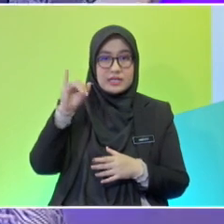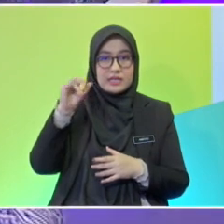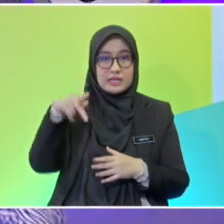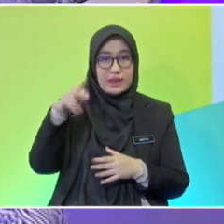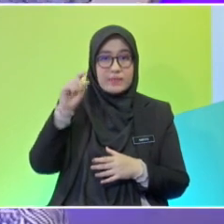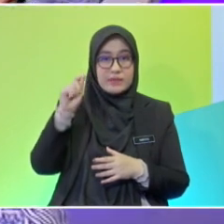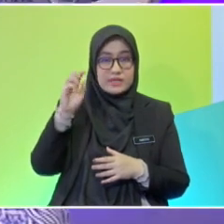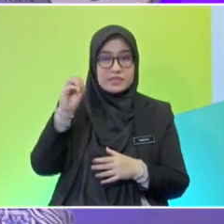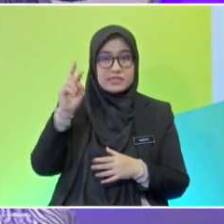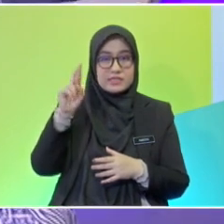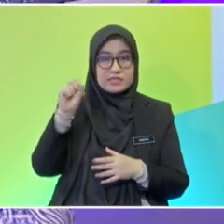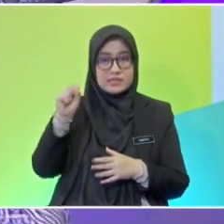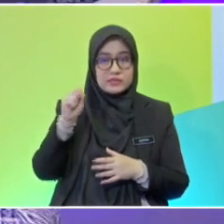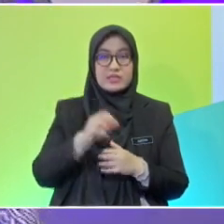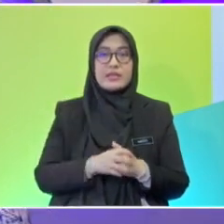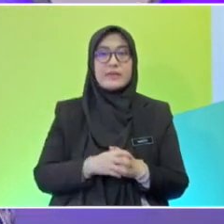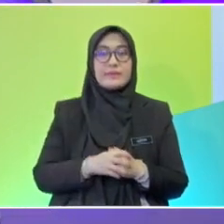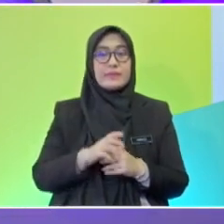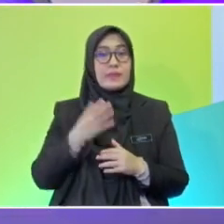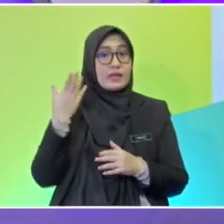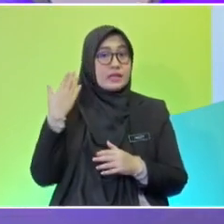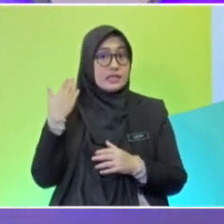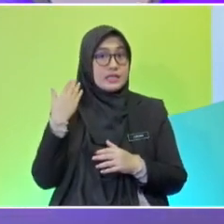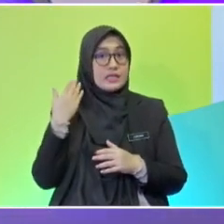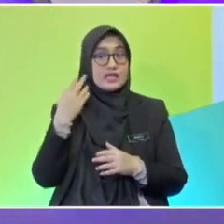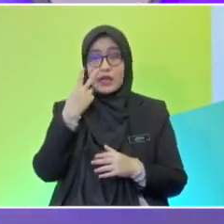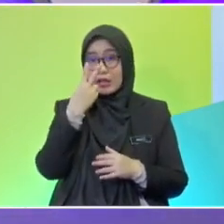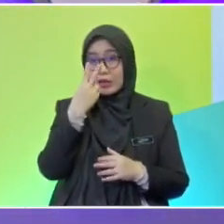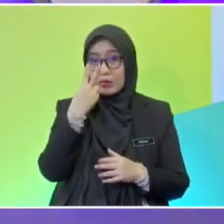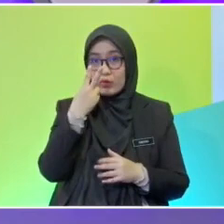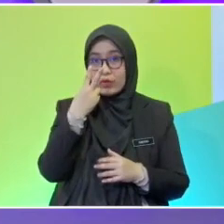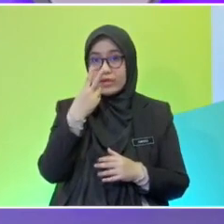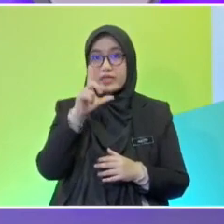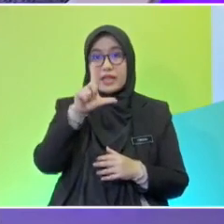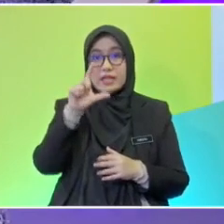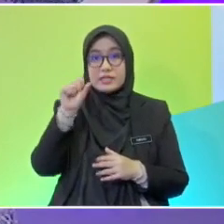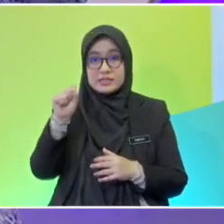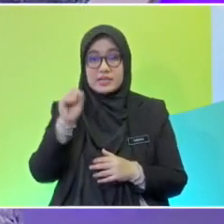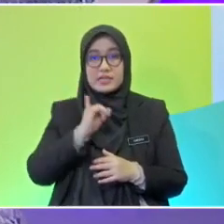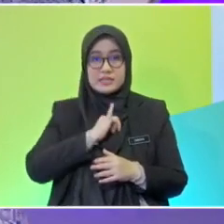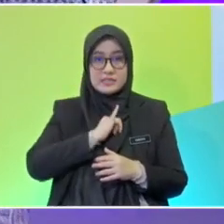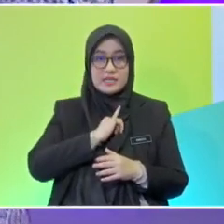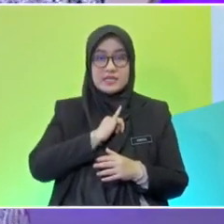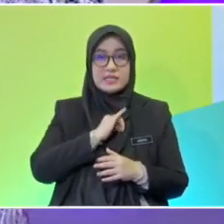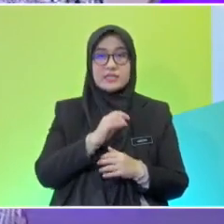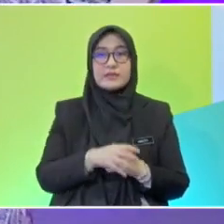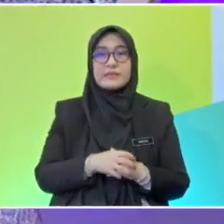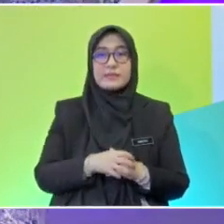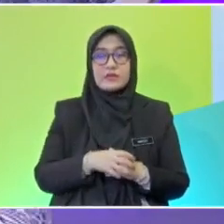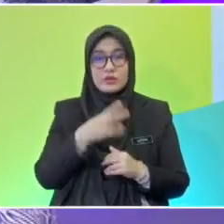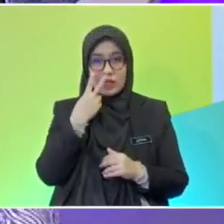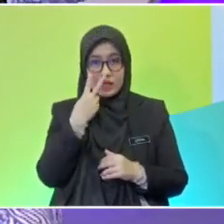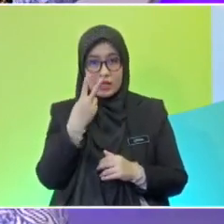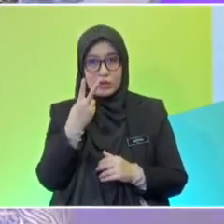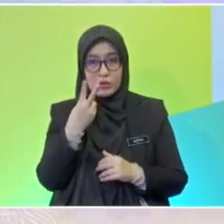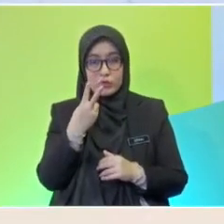if you have seen earlier, my learning standards, I've got 2 learning standards there, and my learning standards are shown in descriptor